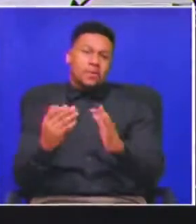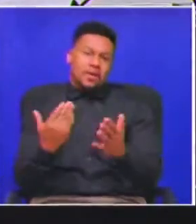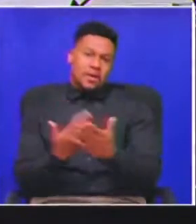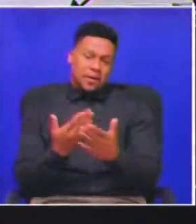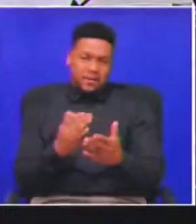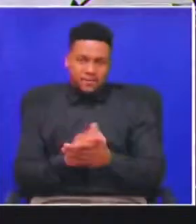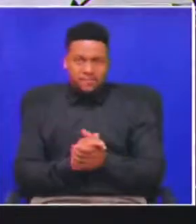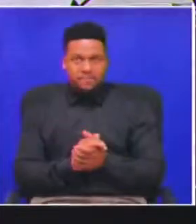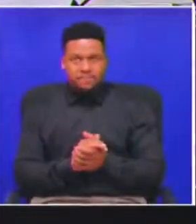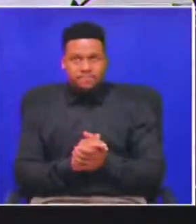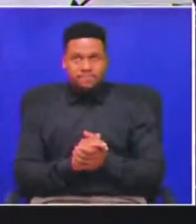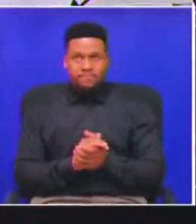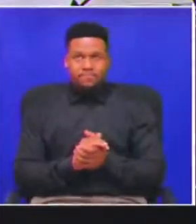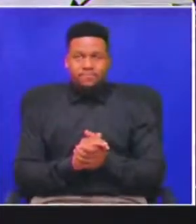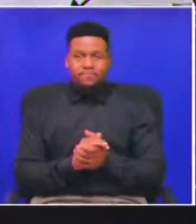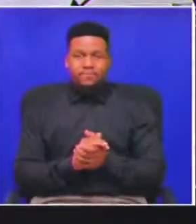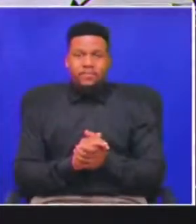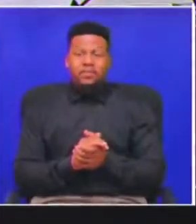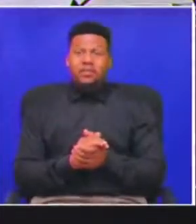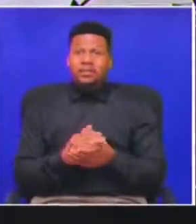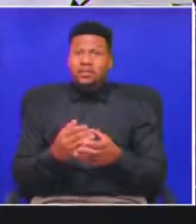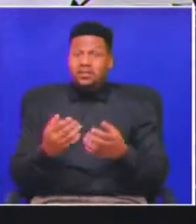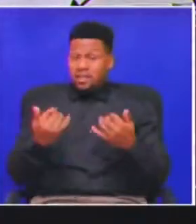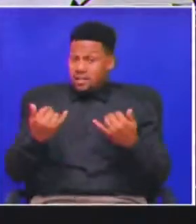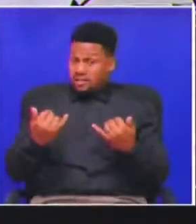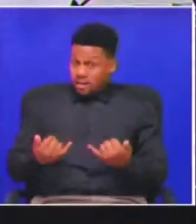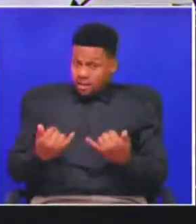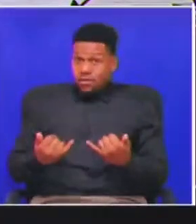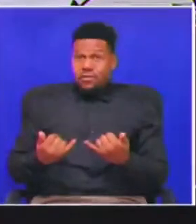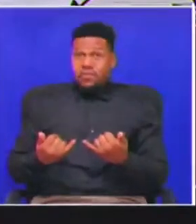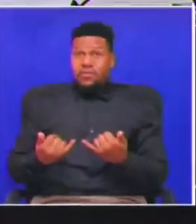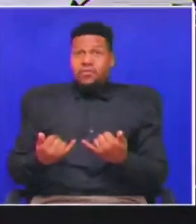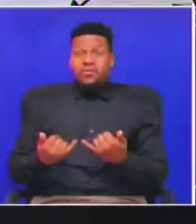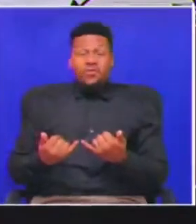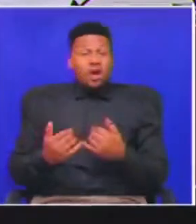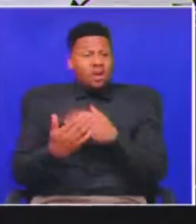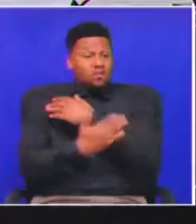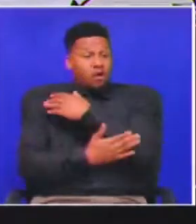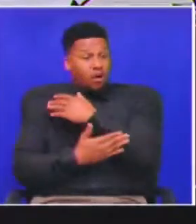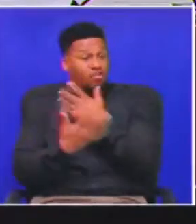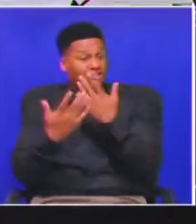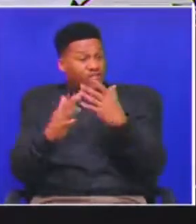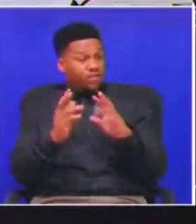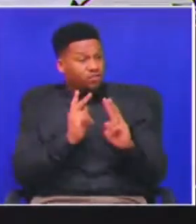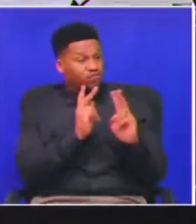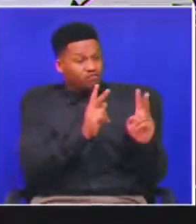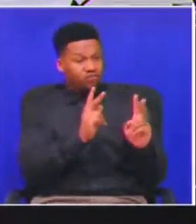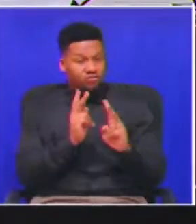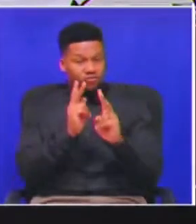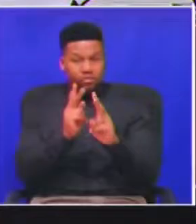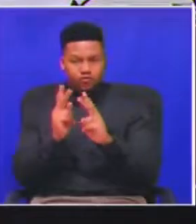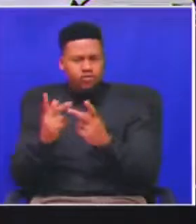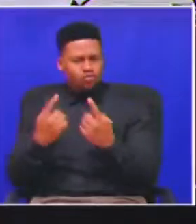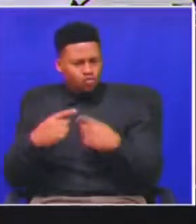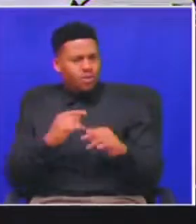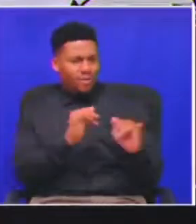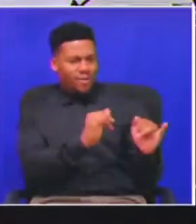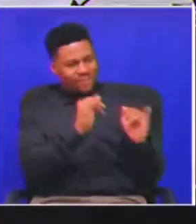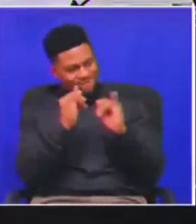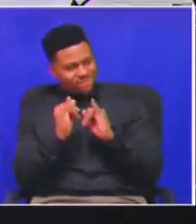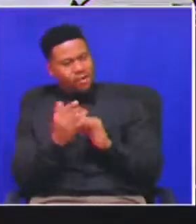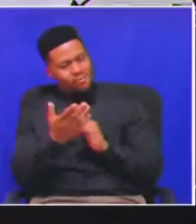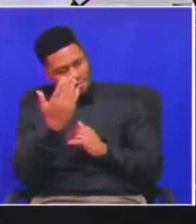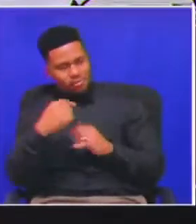agreements that will have been reached. And to this end, those that we visited, we've invited to come to South Africa on state